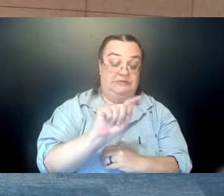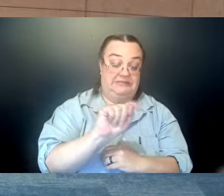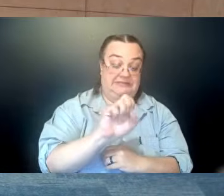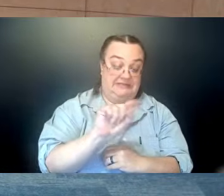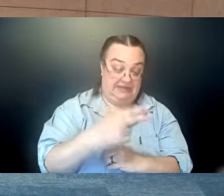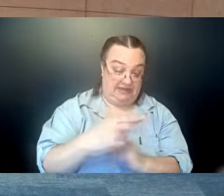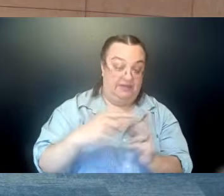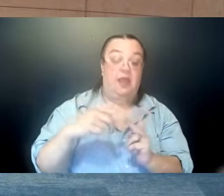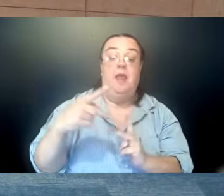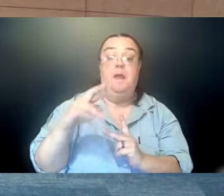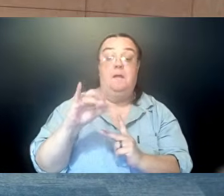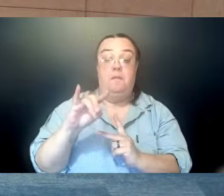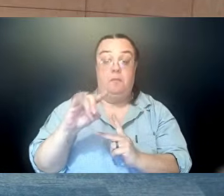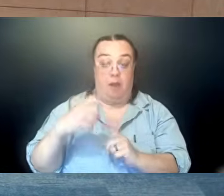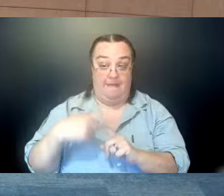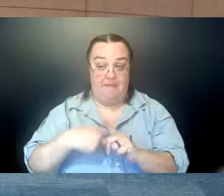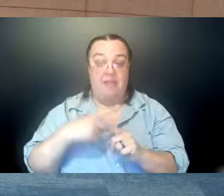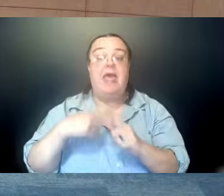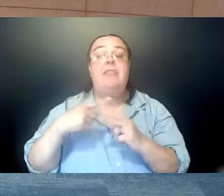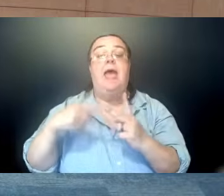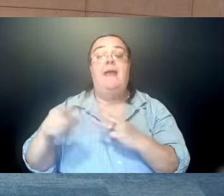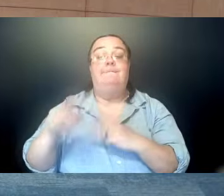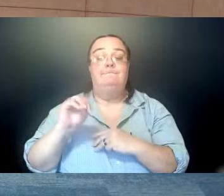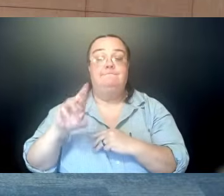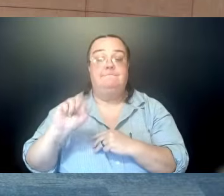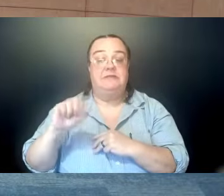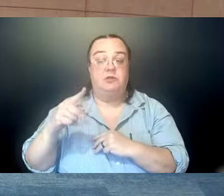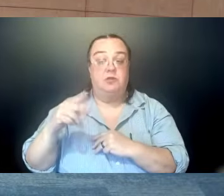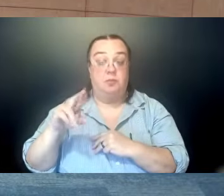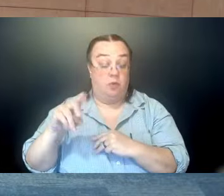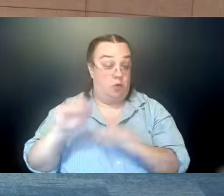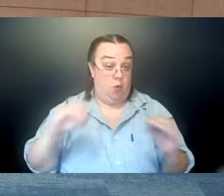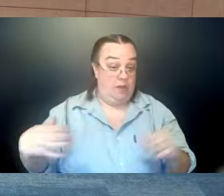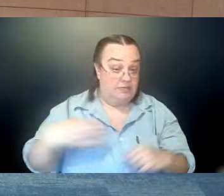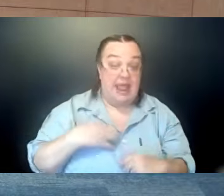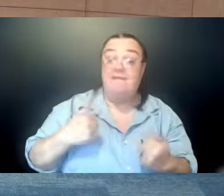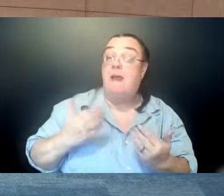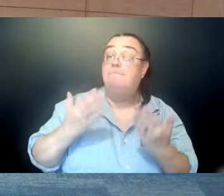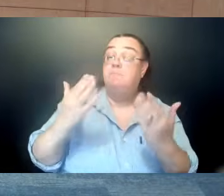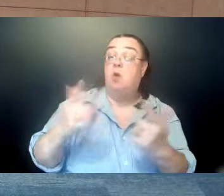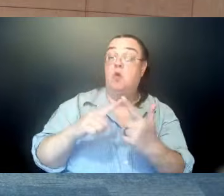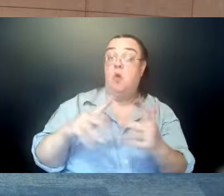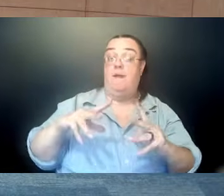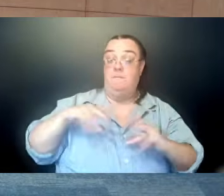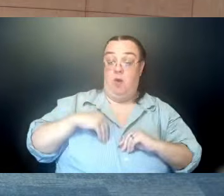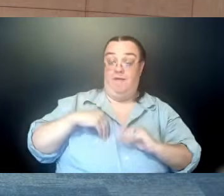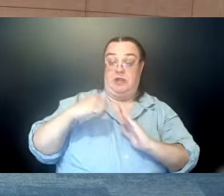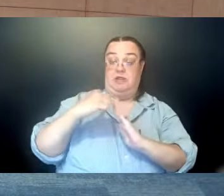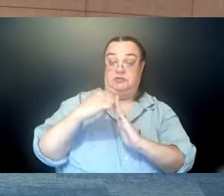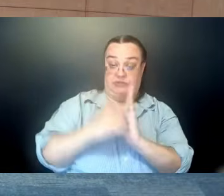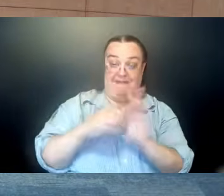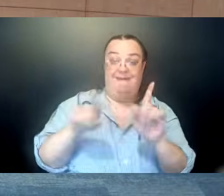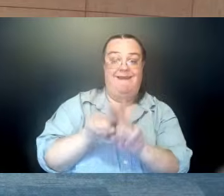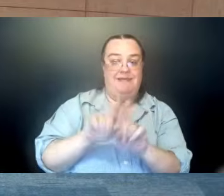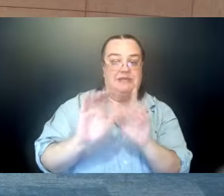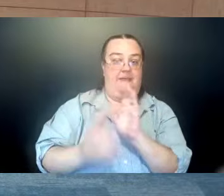to Mrs. Pruden. Hearing no objection, is there a motion to approve the agenda as amended?